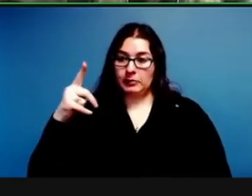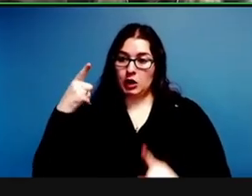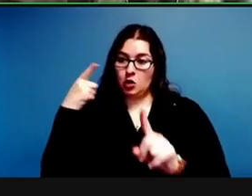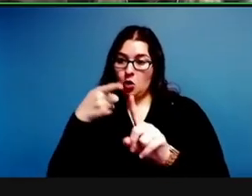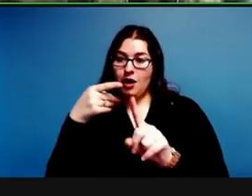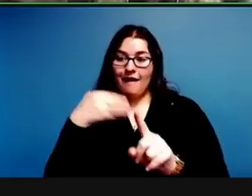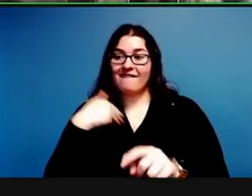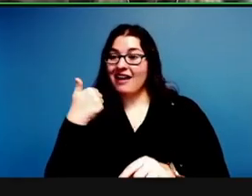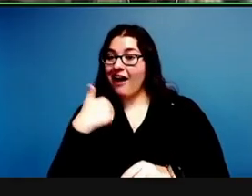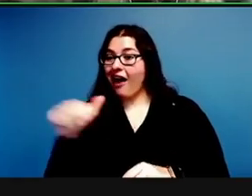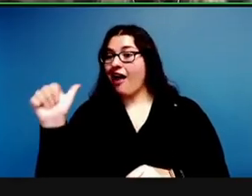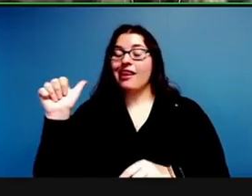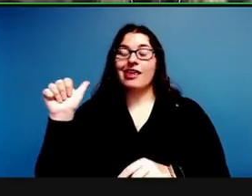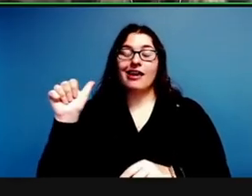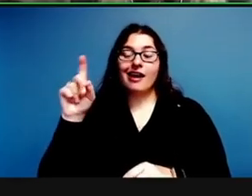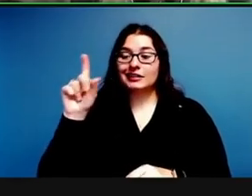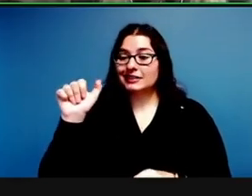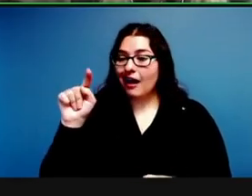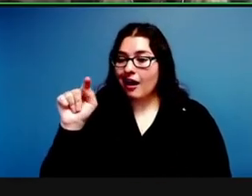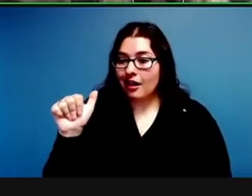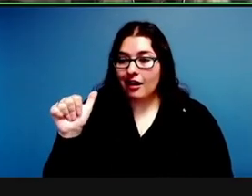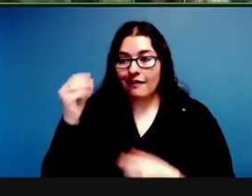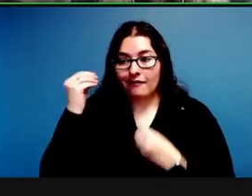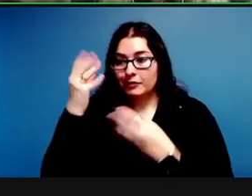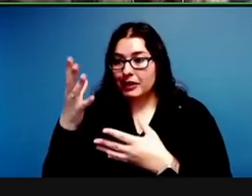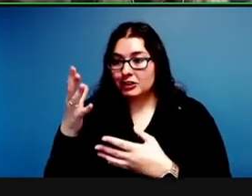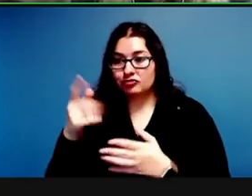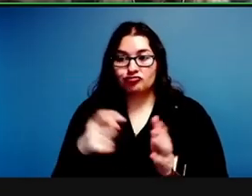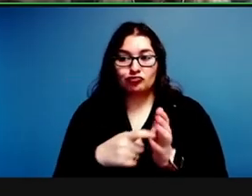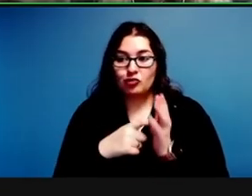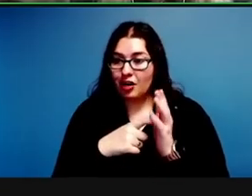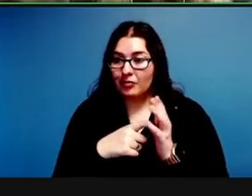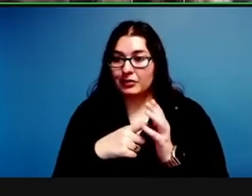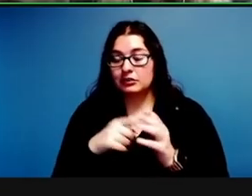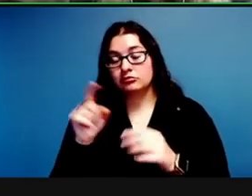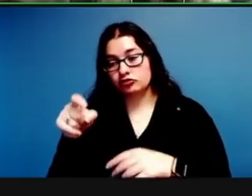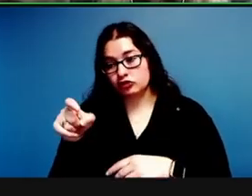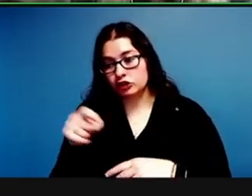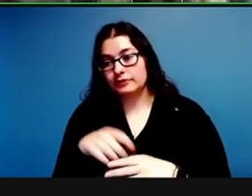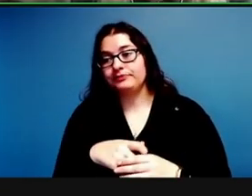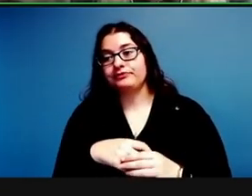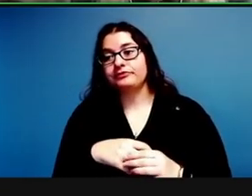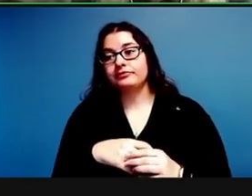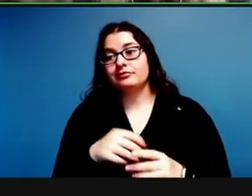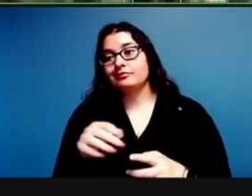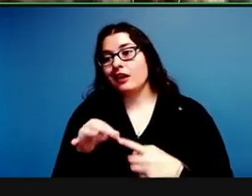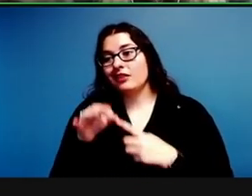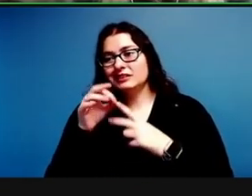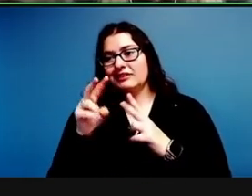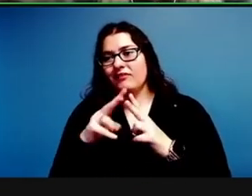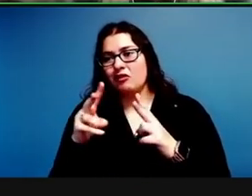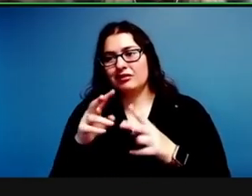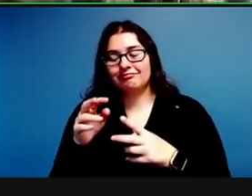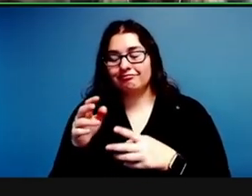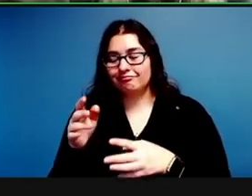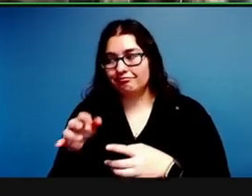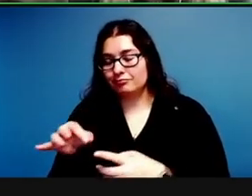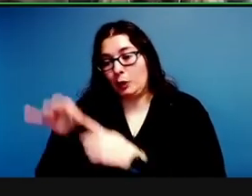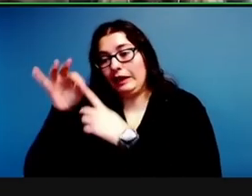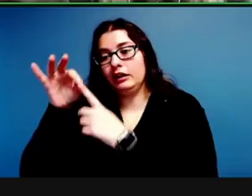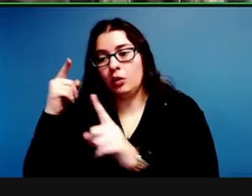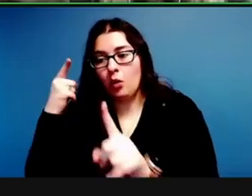has any sort of data collection requirement in it, which it should, unless it's a very unique